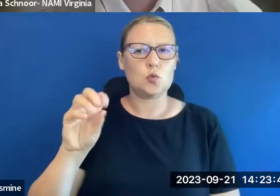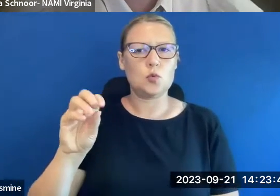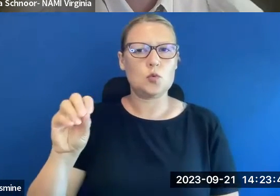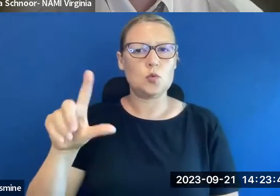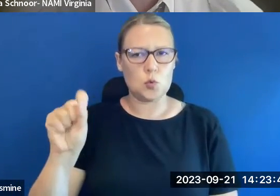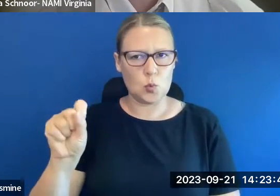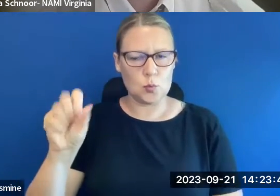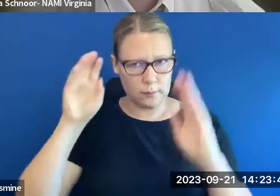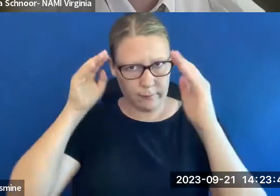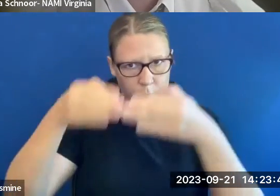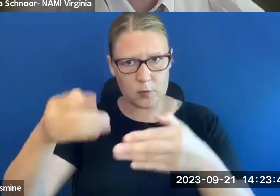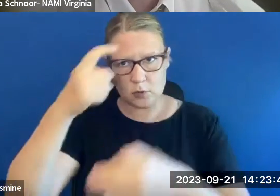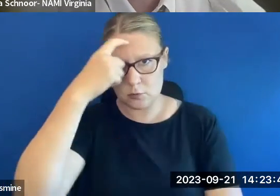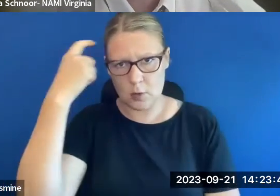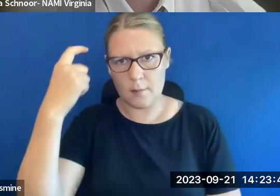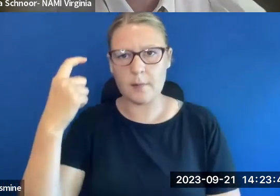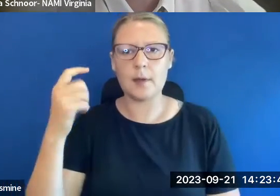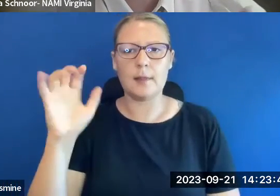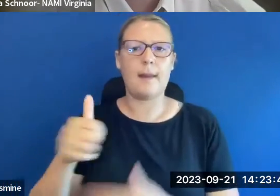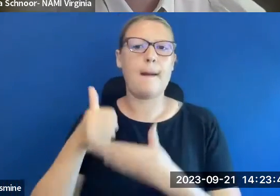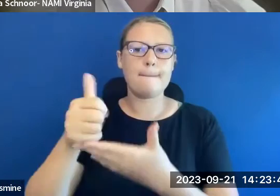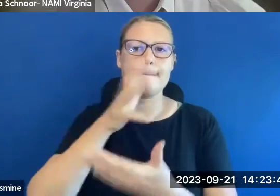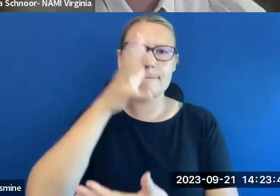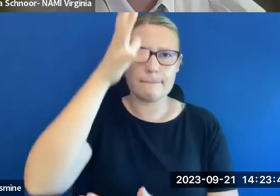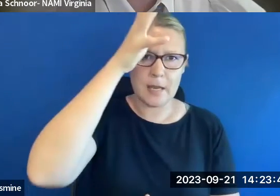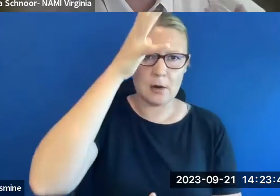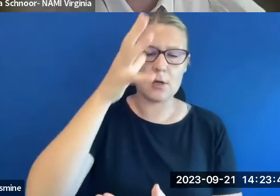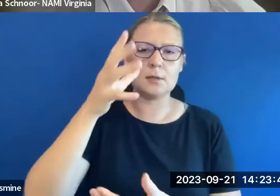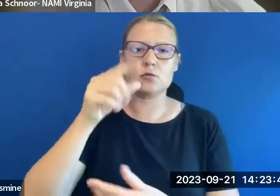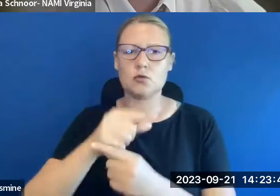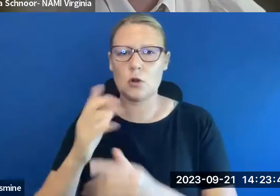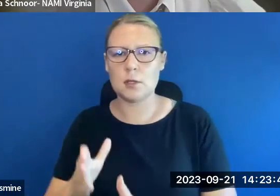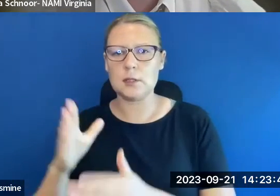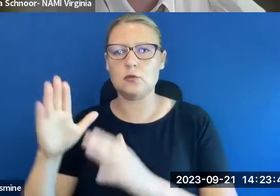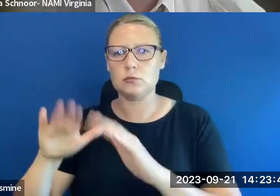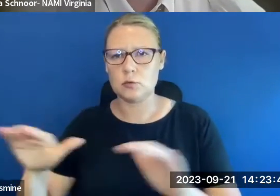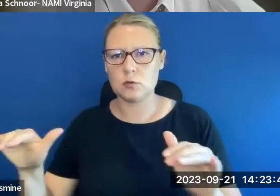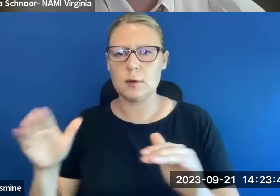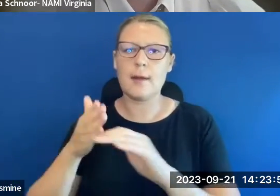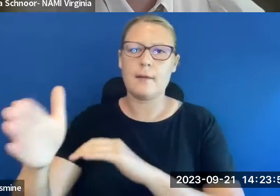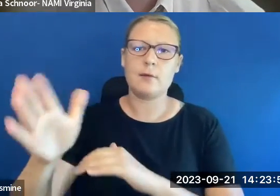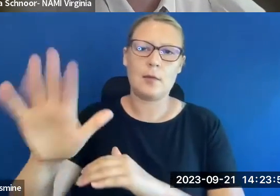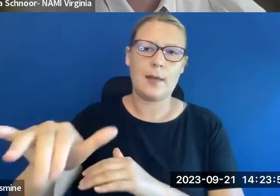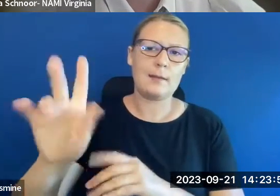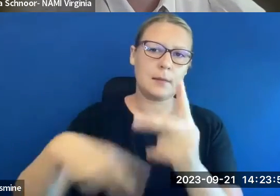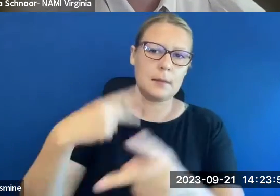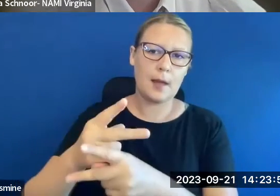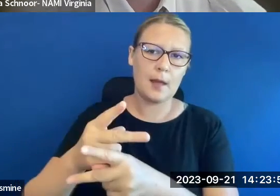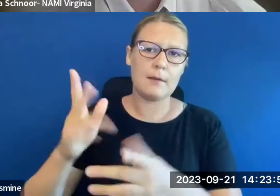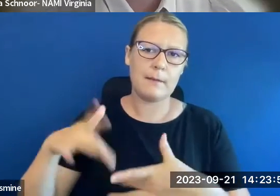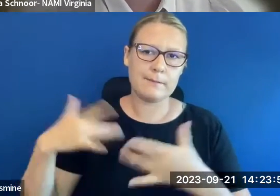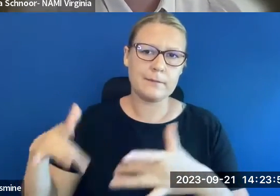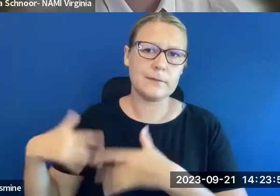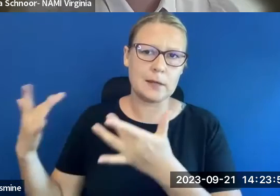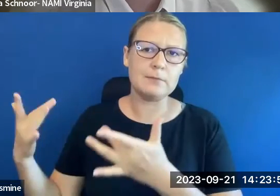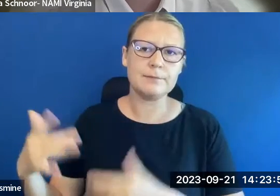helpful for both youth and for parents and guardians and caregivers in the wake of events like that, or as we process events like that